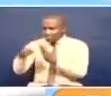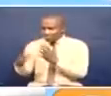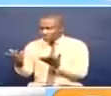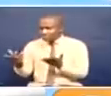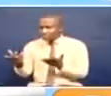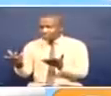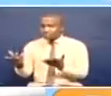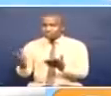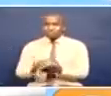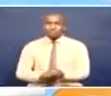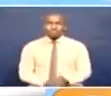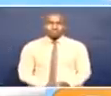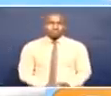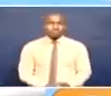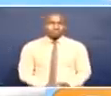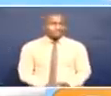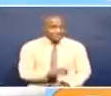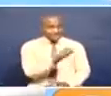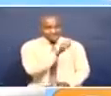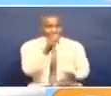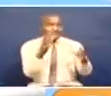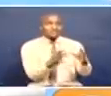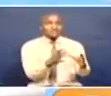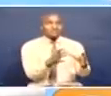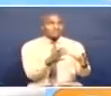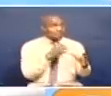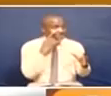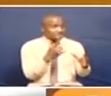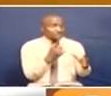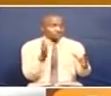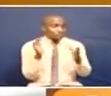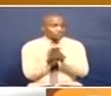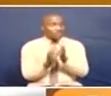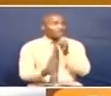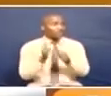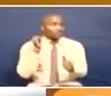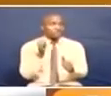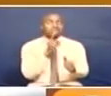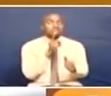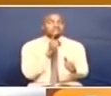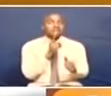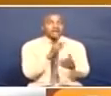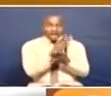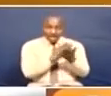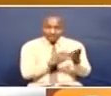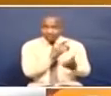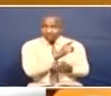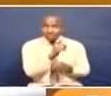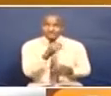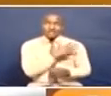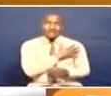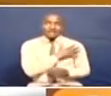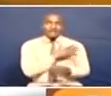To oversee the election, it's yet another team. I've seen an objection from Jubilee suggesting that half of those people are